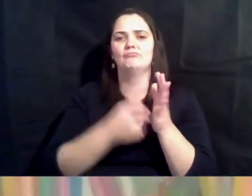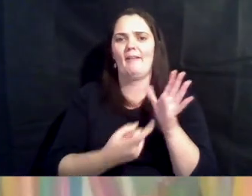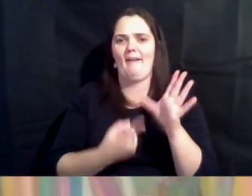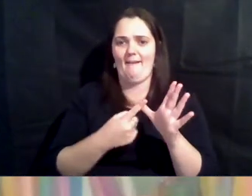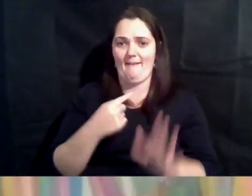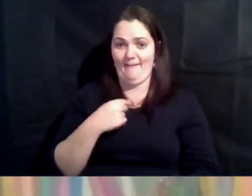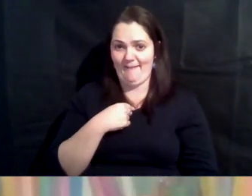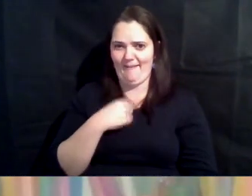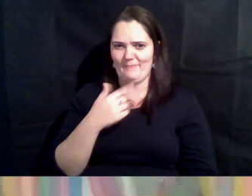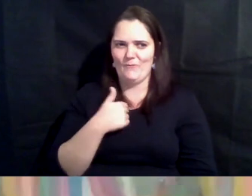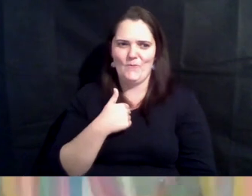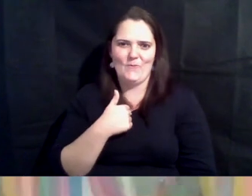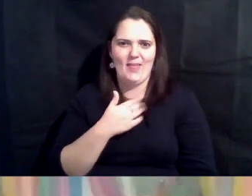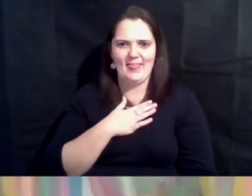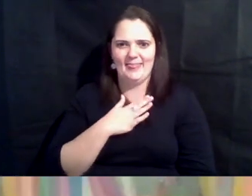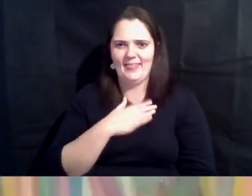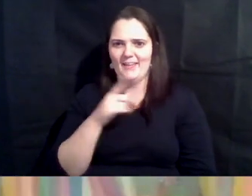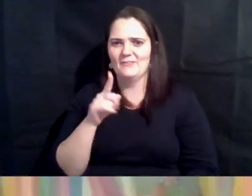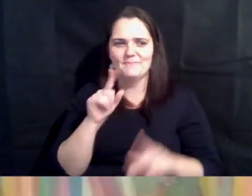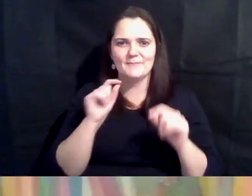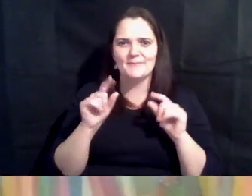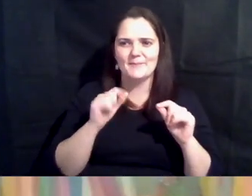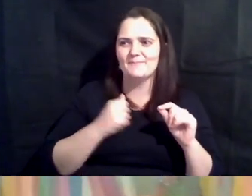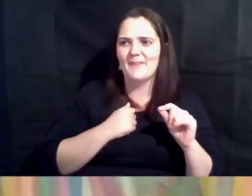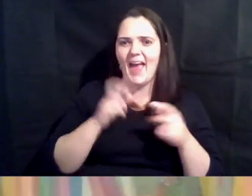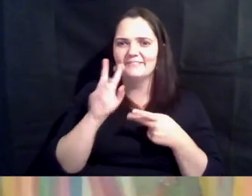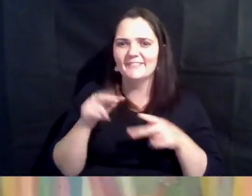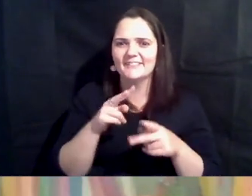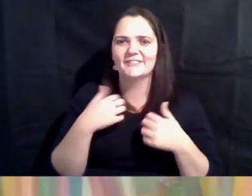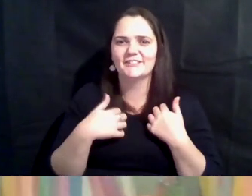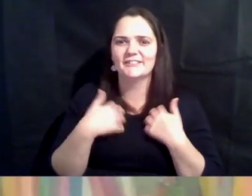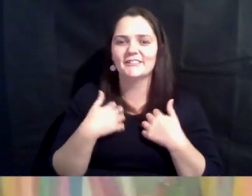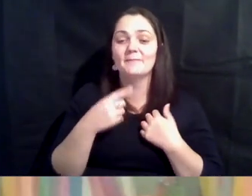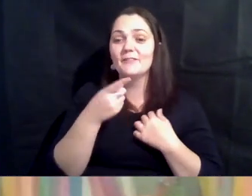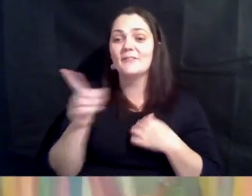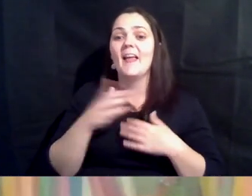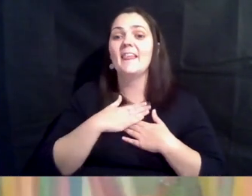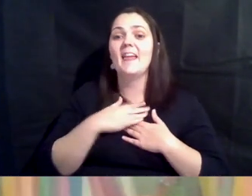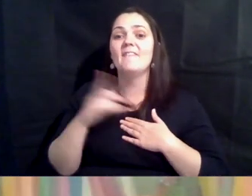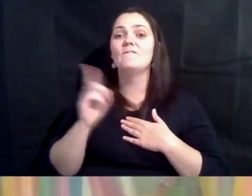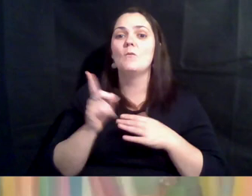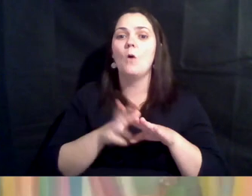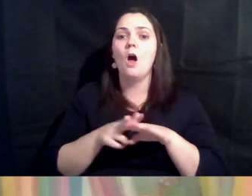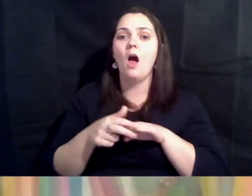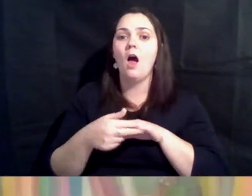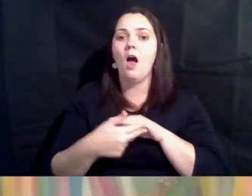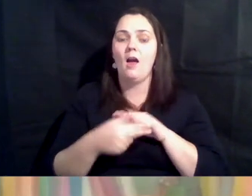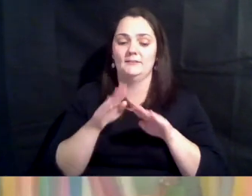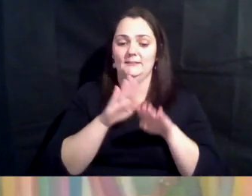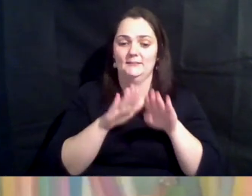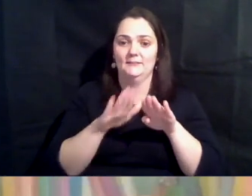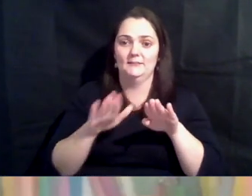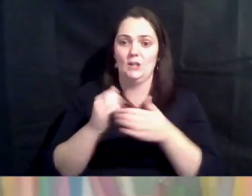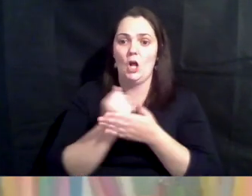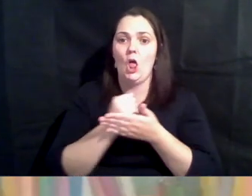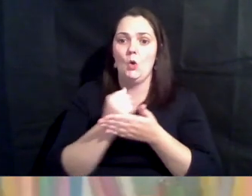adventure extravaganza. Oh, collage. There's a lot of you loves a collage. I love a collage too. And it would be